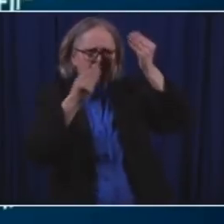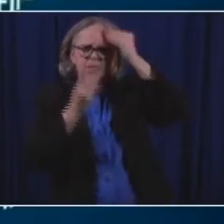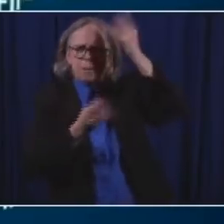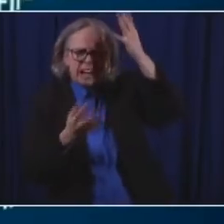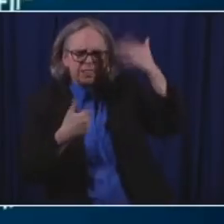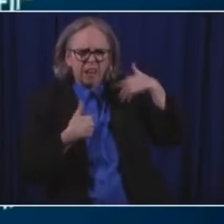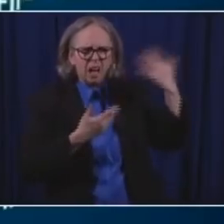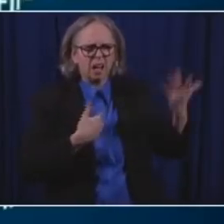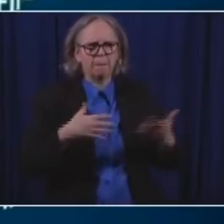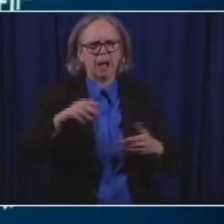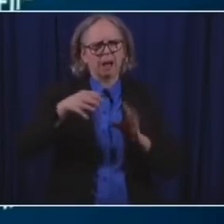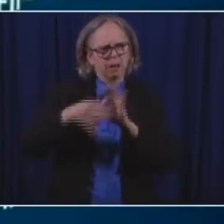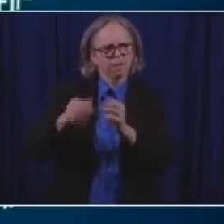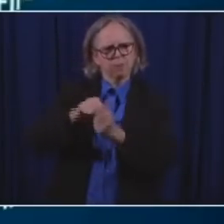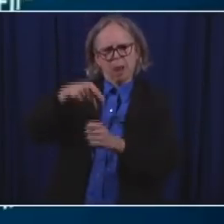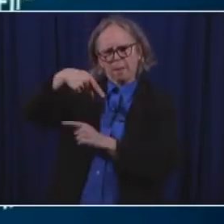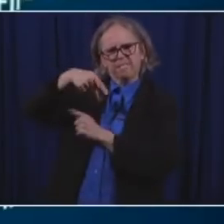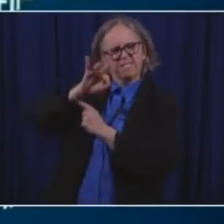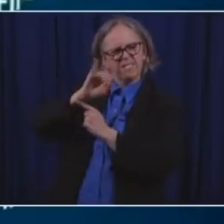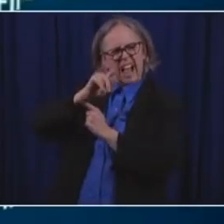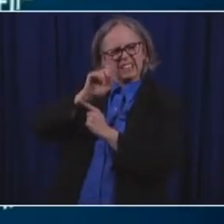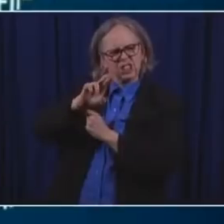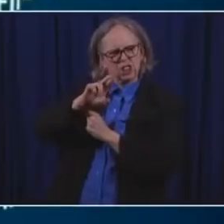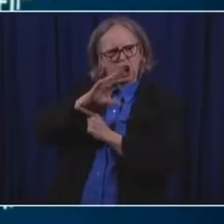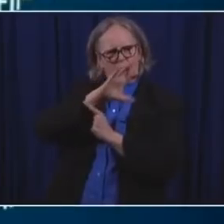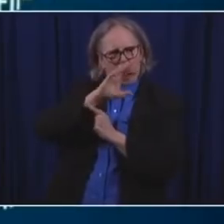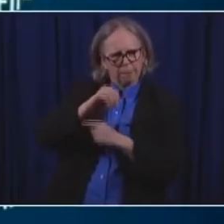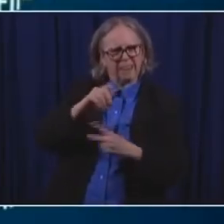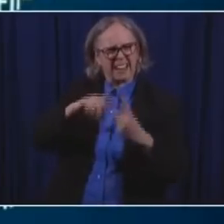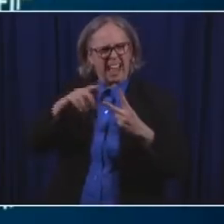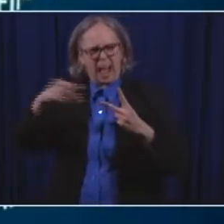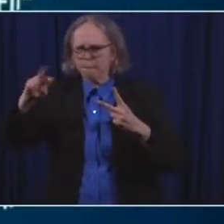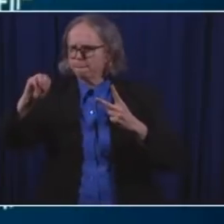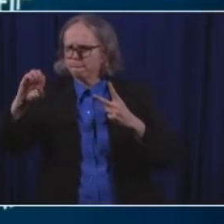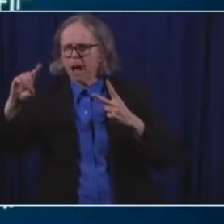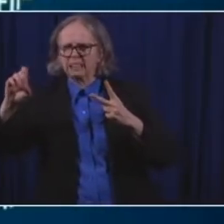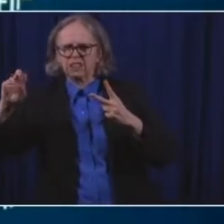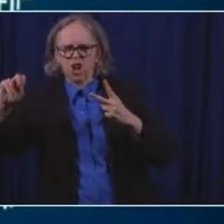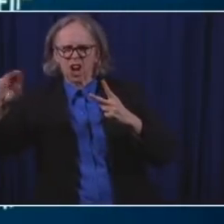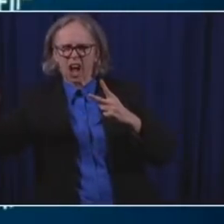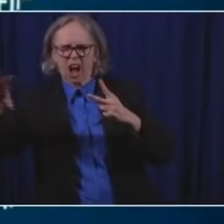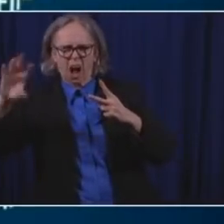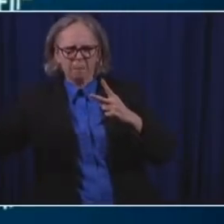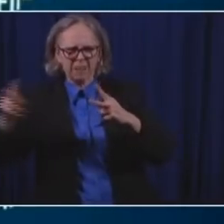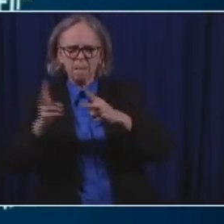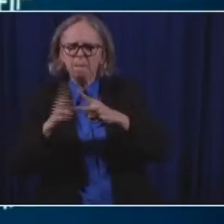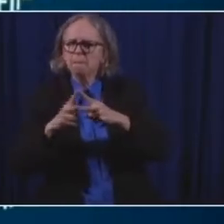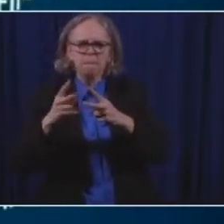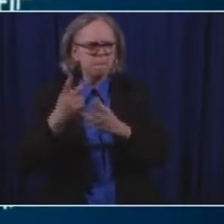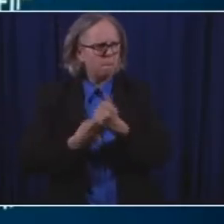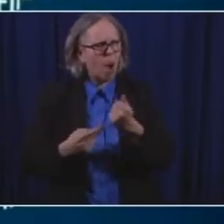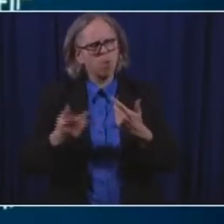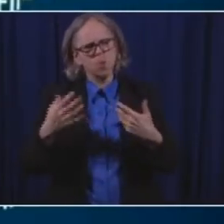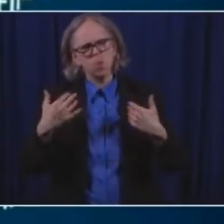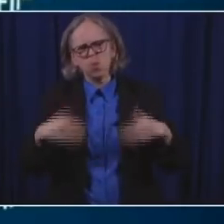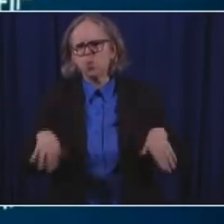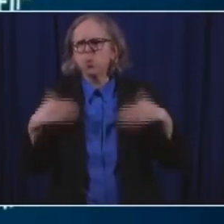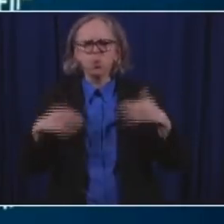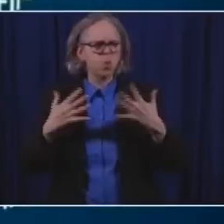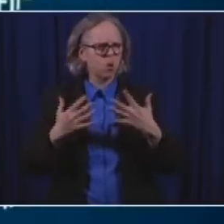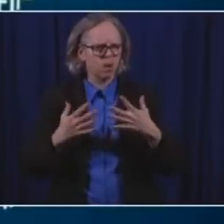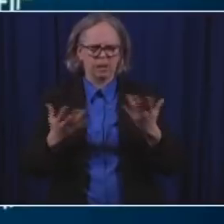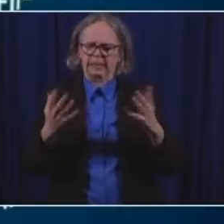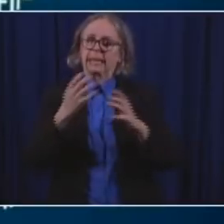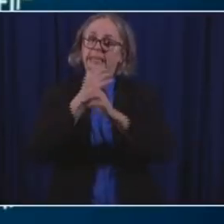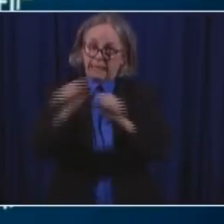Moderna. Collectively, both trials prioritize safety and the highest scientific